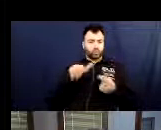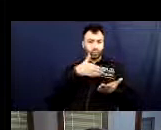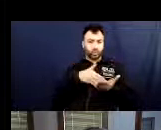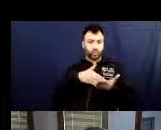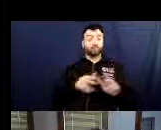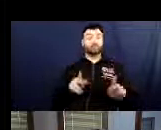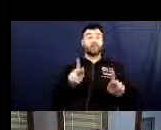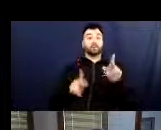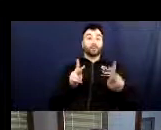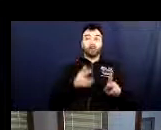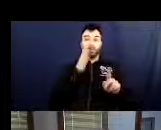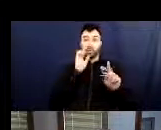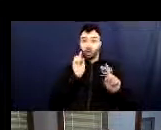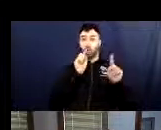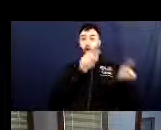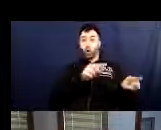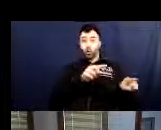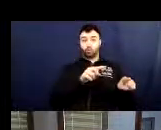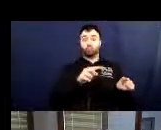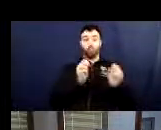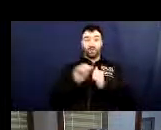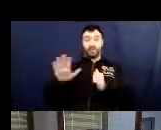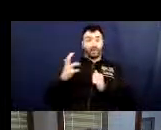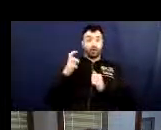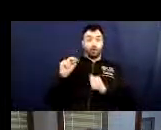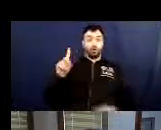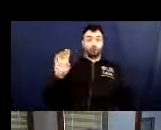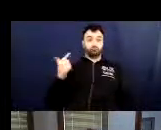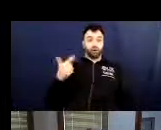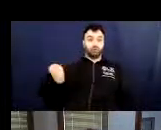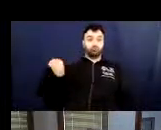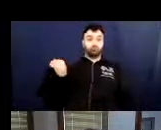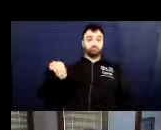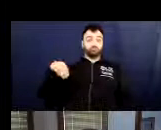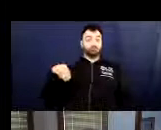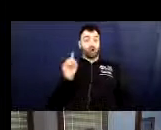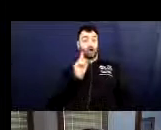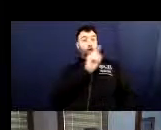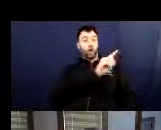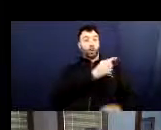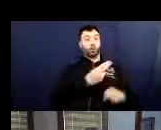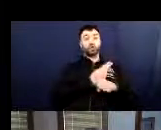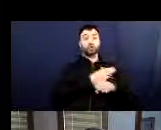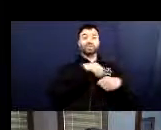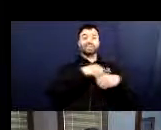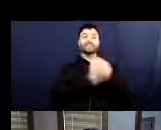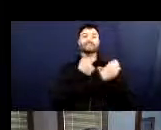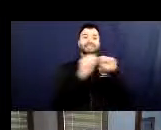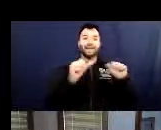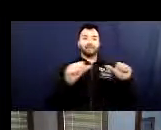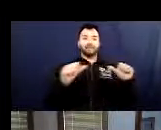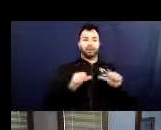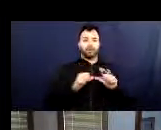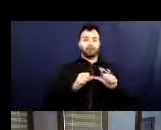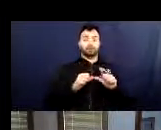their own drugs and use in a safe environment where if they overdose, they can be saved. I